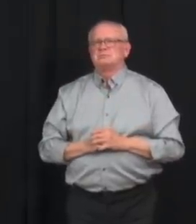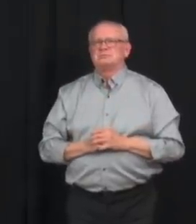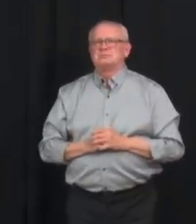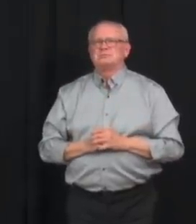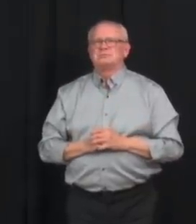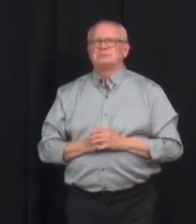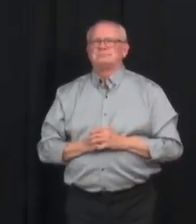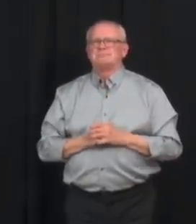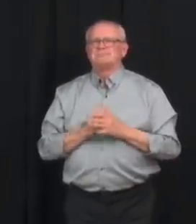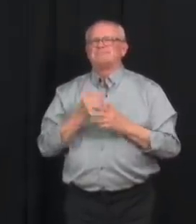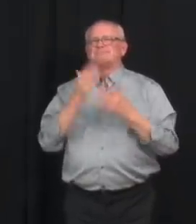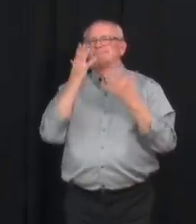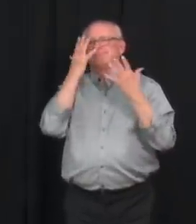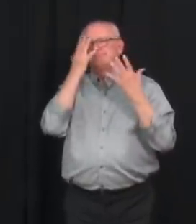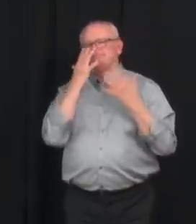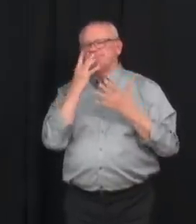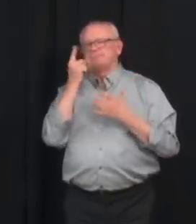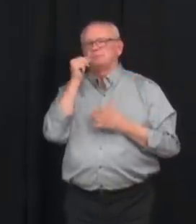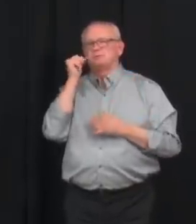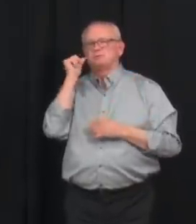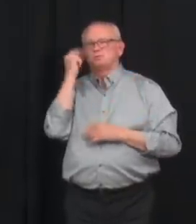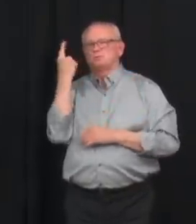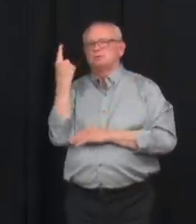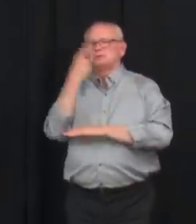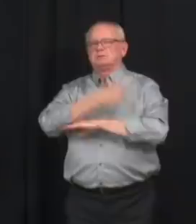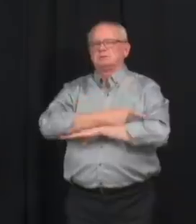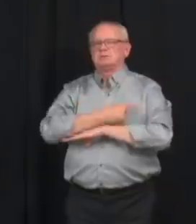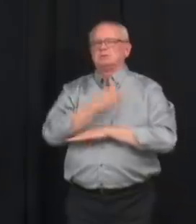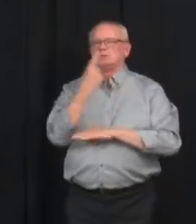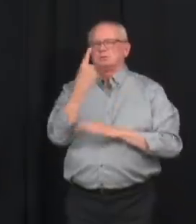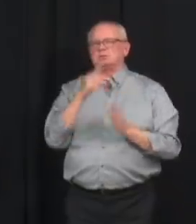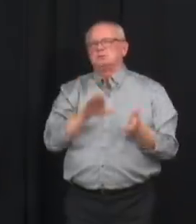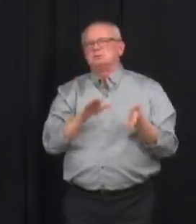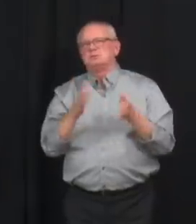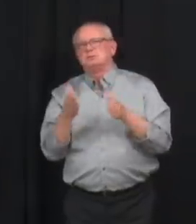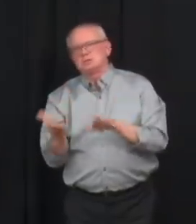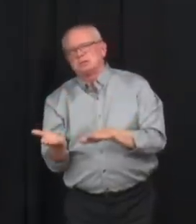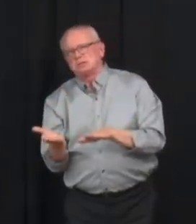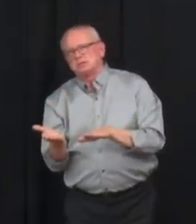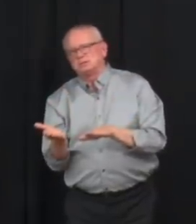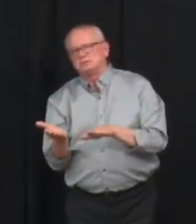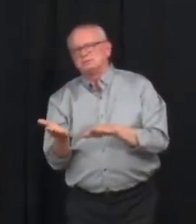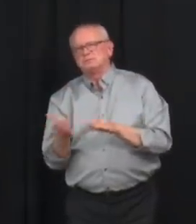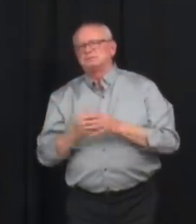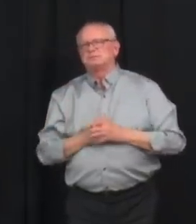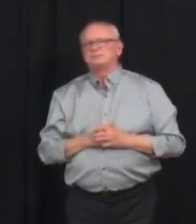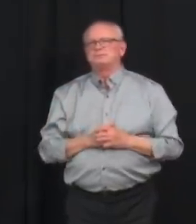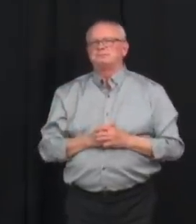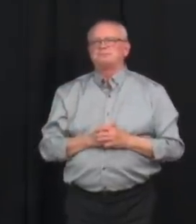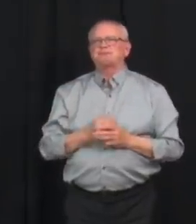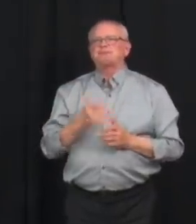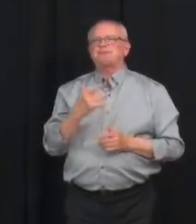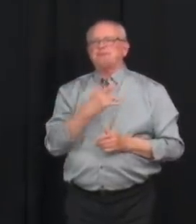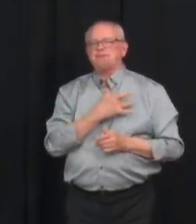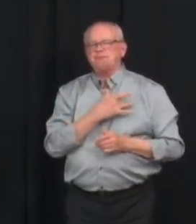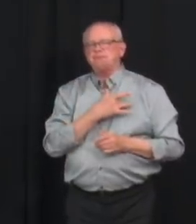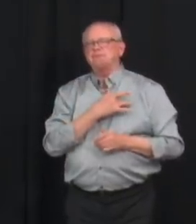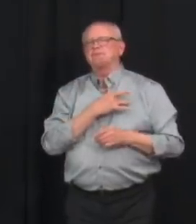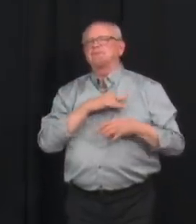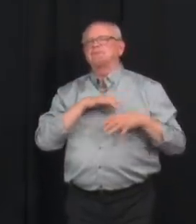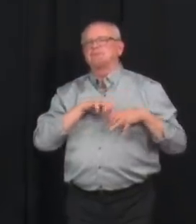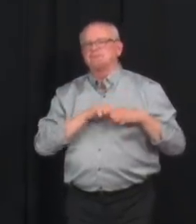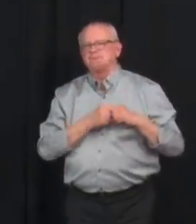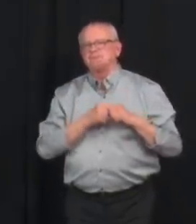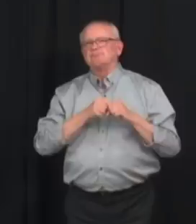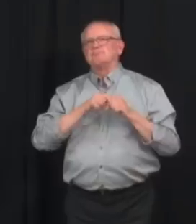Sadly, one new death was reported to Alberta Health in the last 24 hours. I extend my condolences to the family and friends of